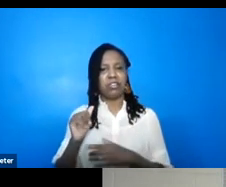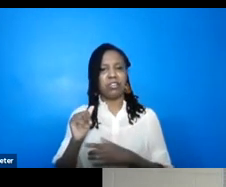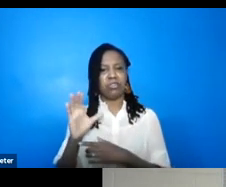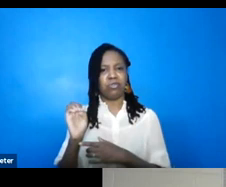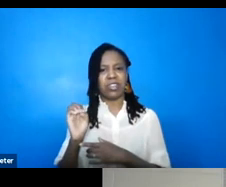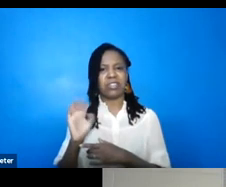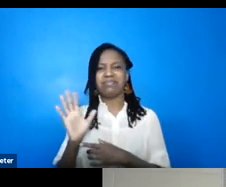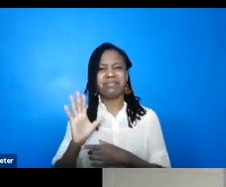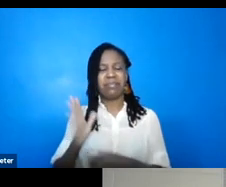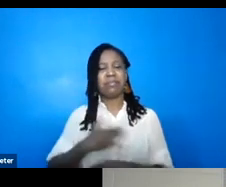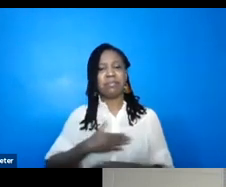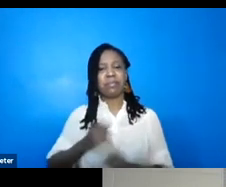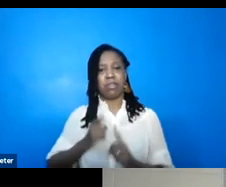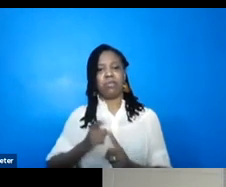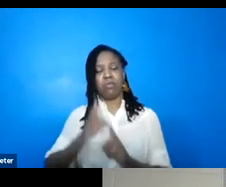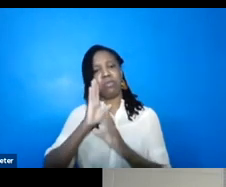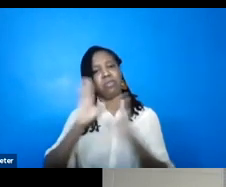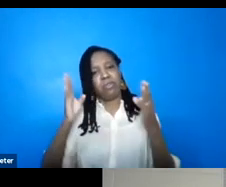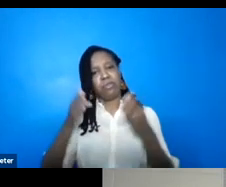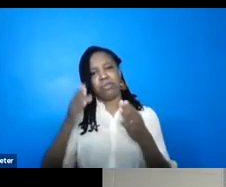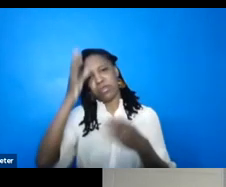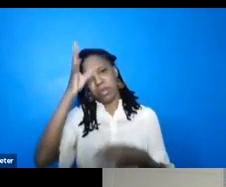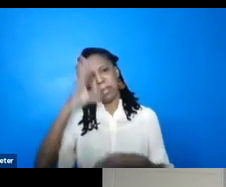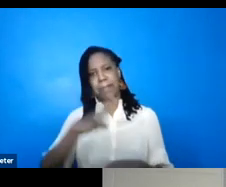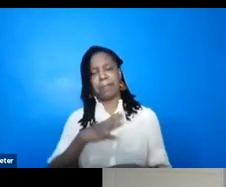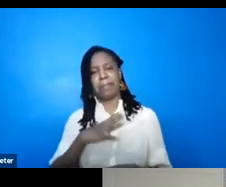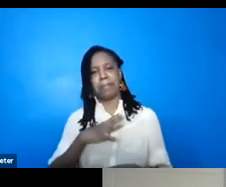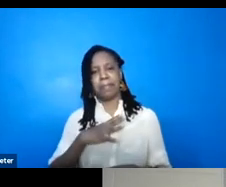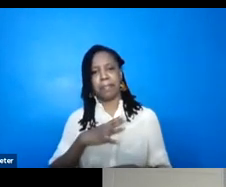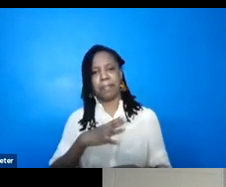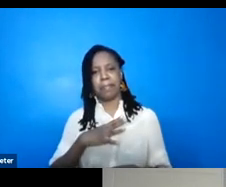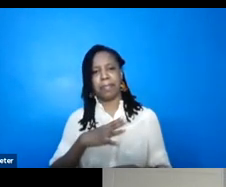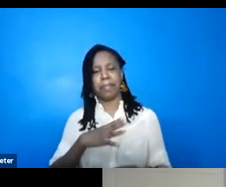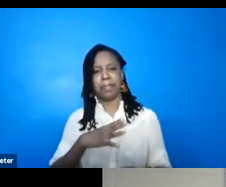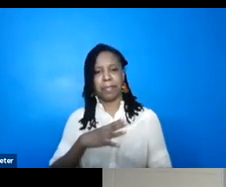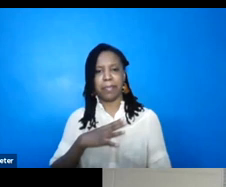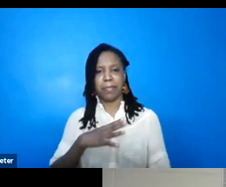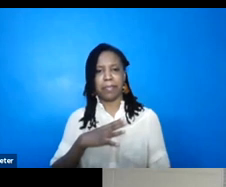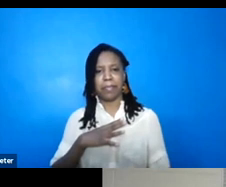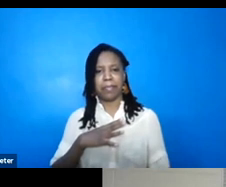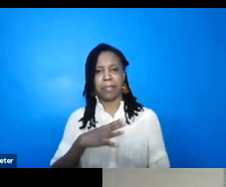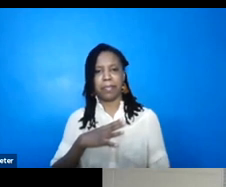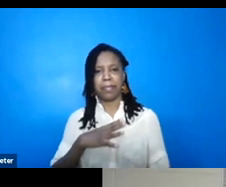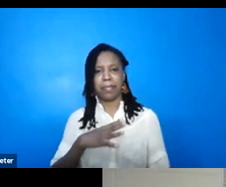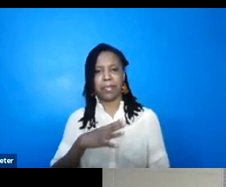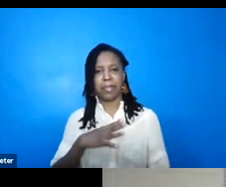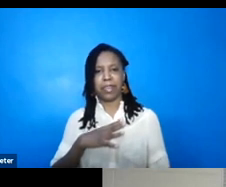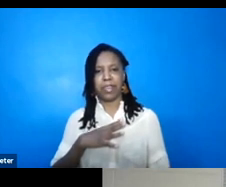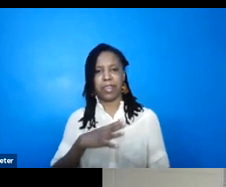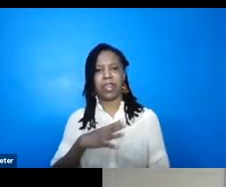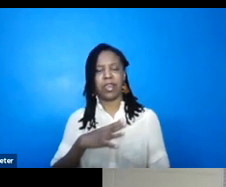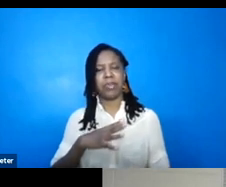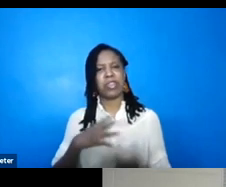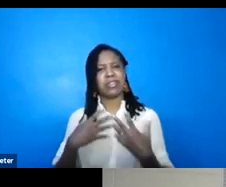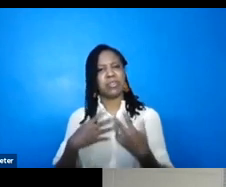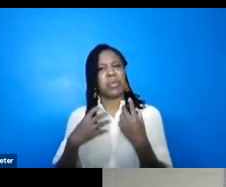heal, especially in a correctional facility. And when we talk about healing, it's helping men be honest with themselves and being